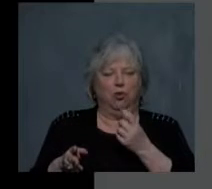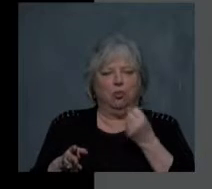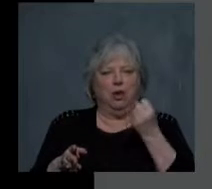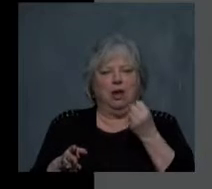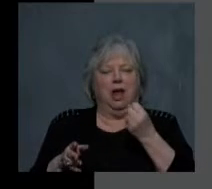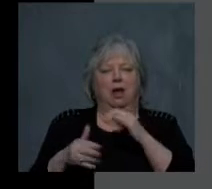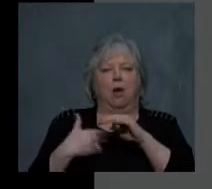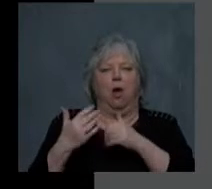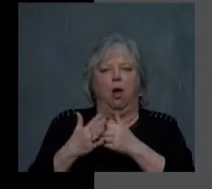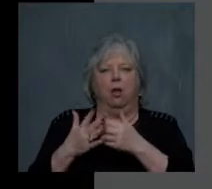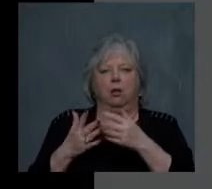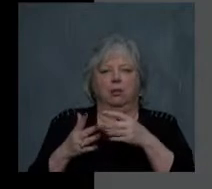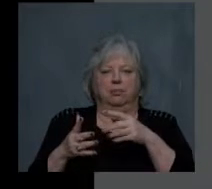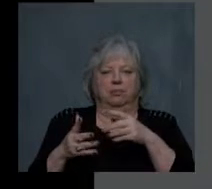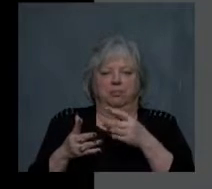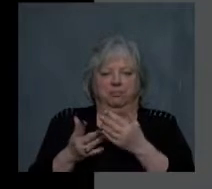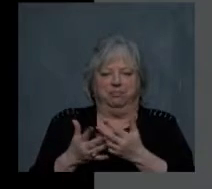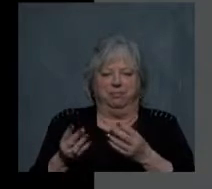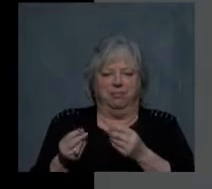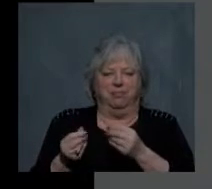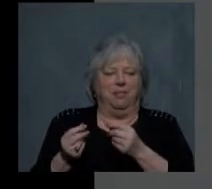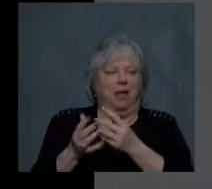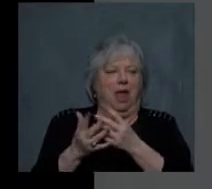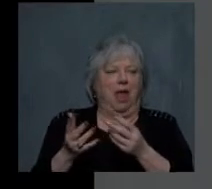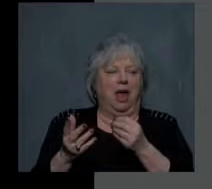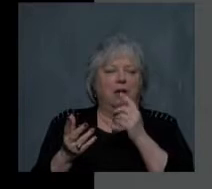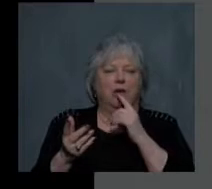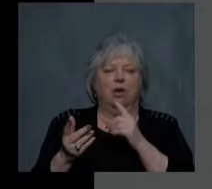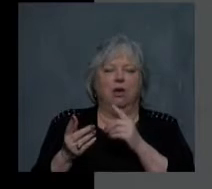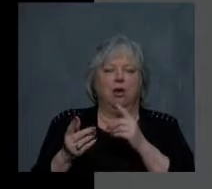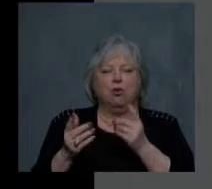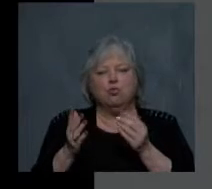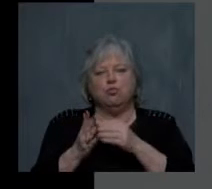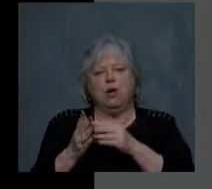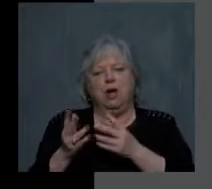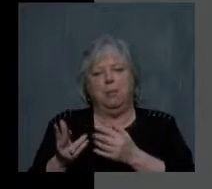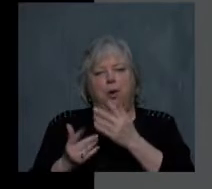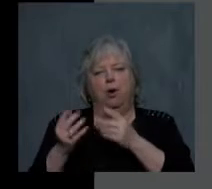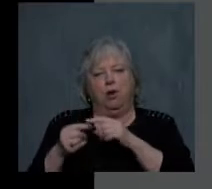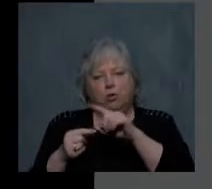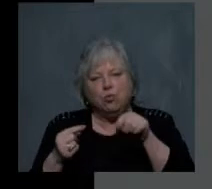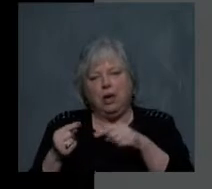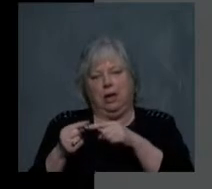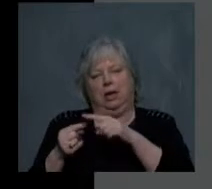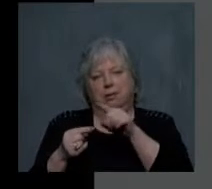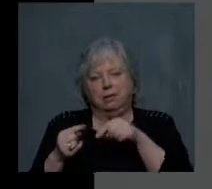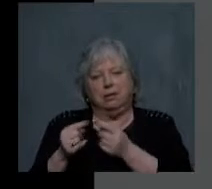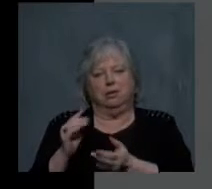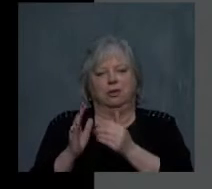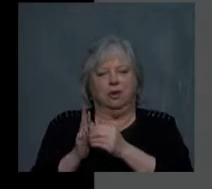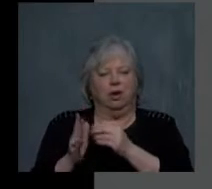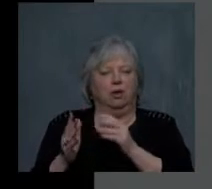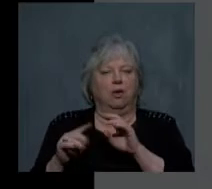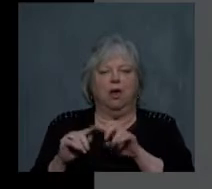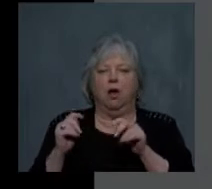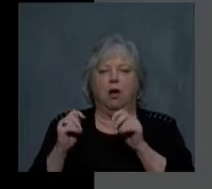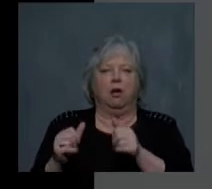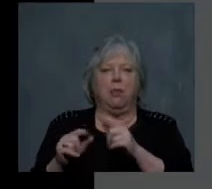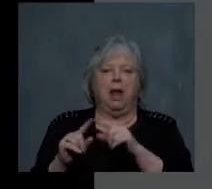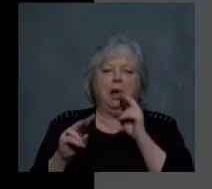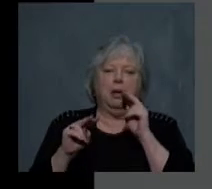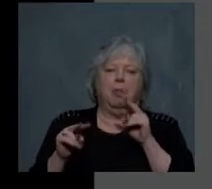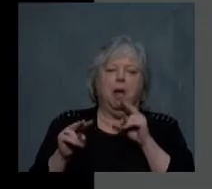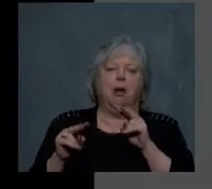all particulates. Exhaust gases are reburned and circulated through a series of baffles. The process is entirely automated and